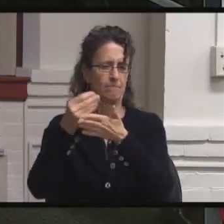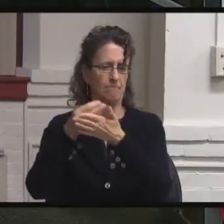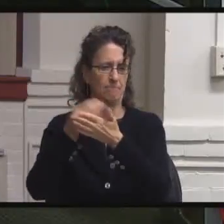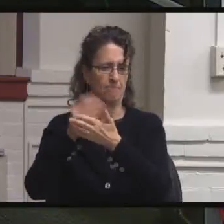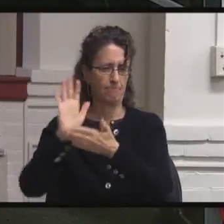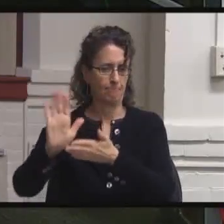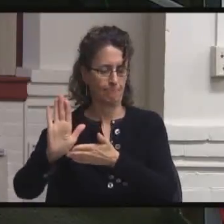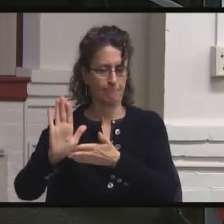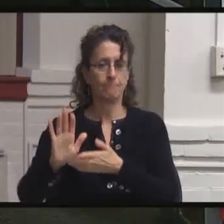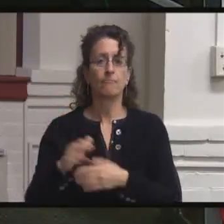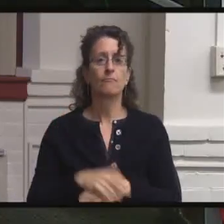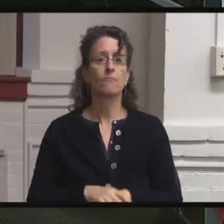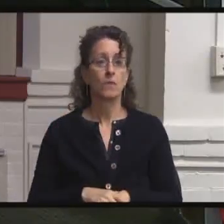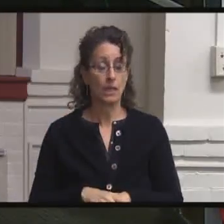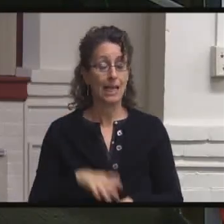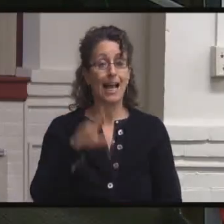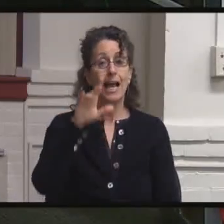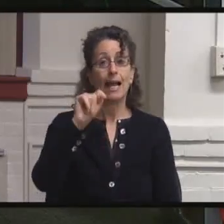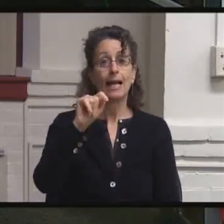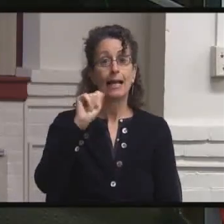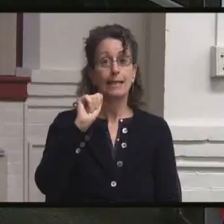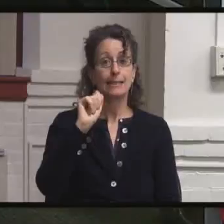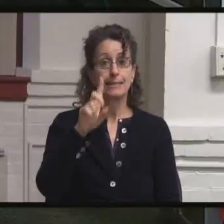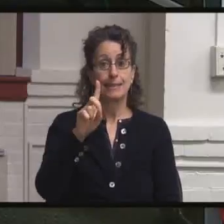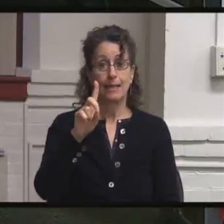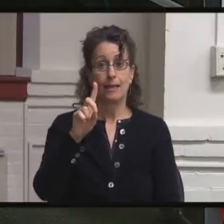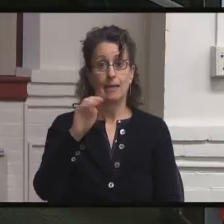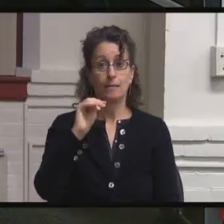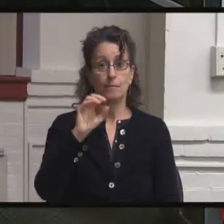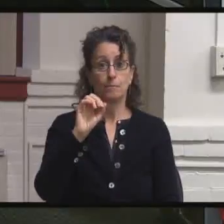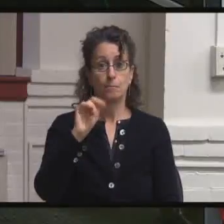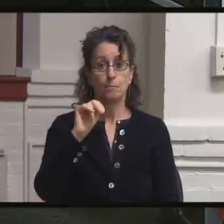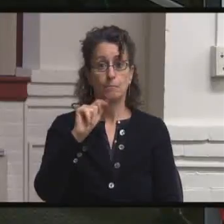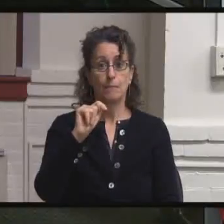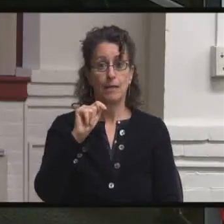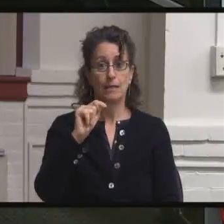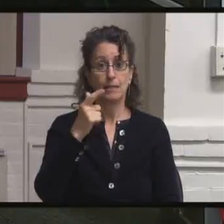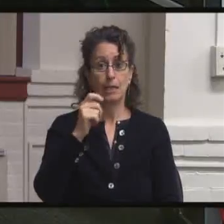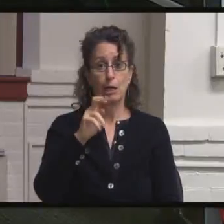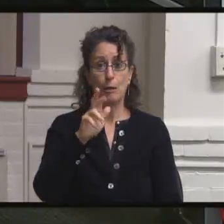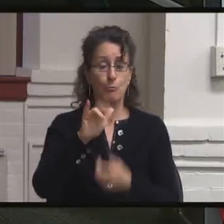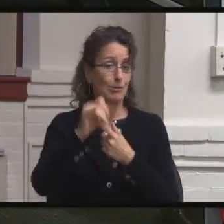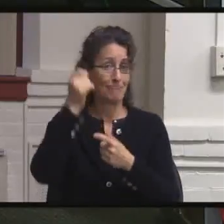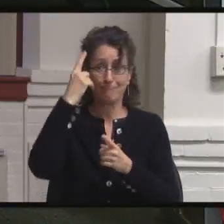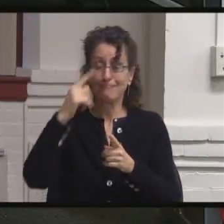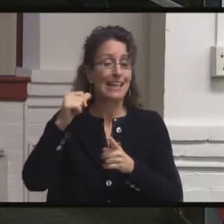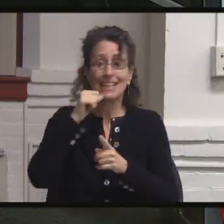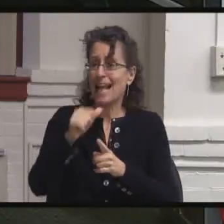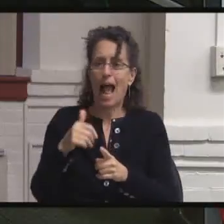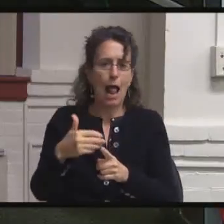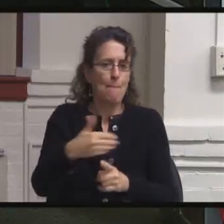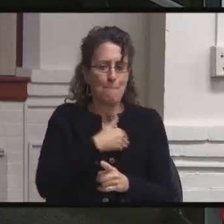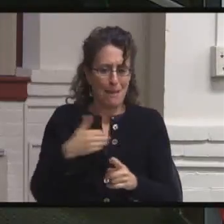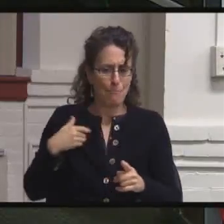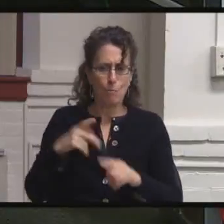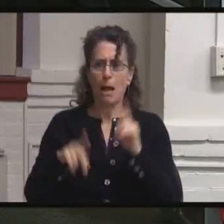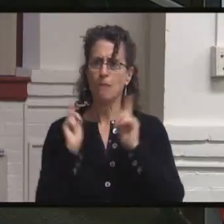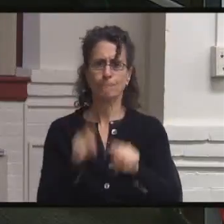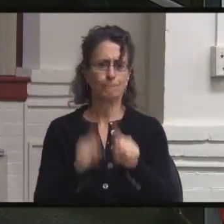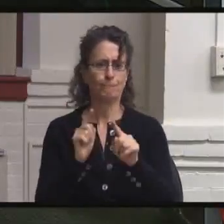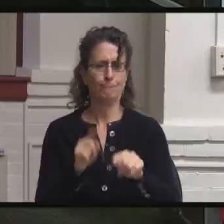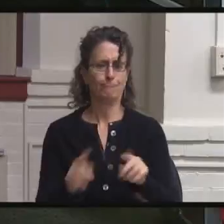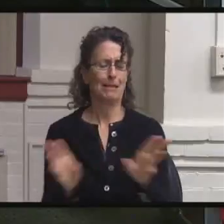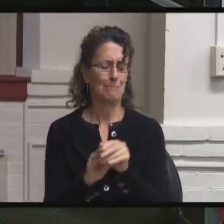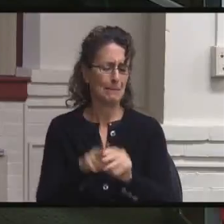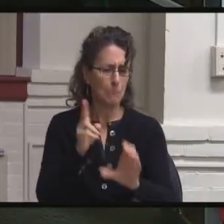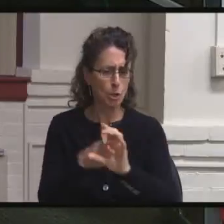officially appointed as a member, Tad Montgomery attended virtually every meeting, participated in a significant and effective